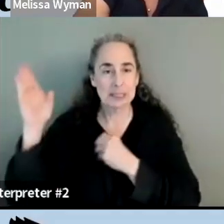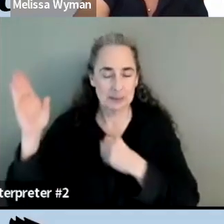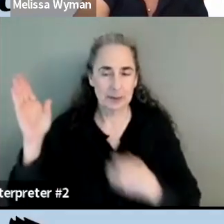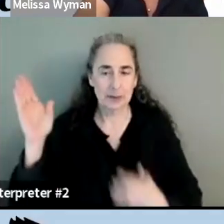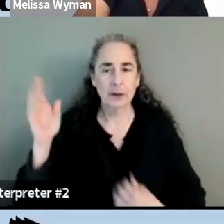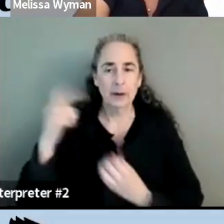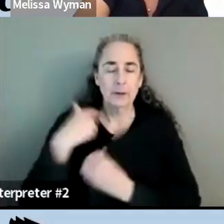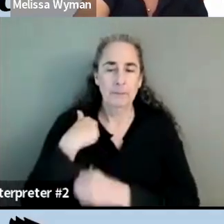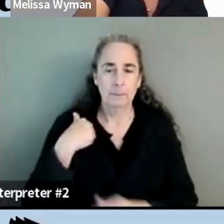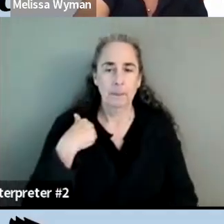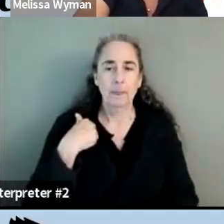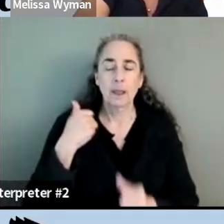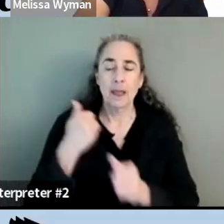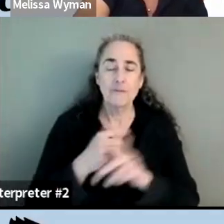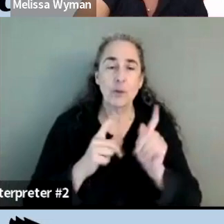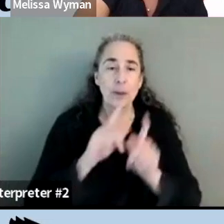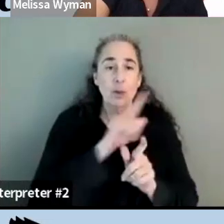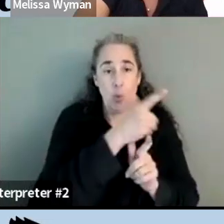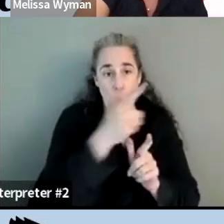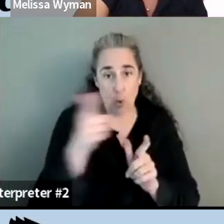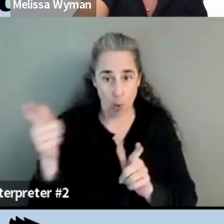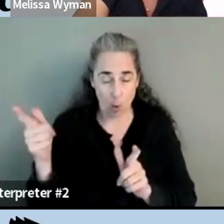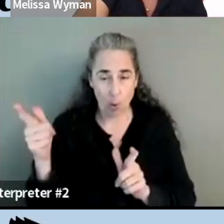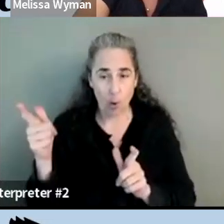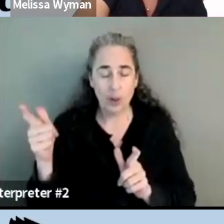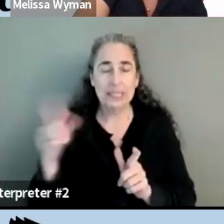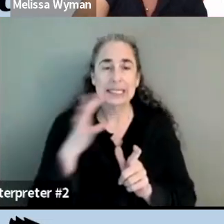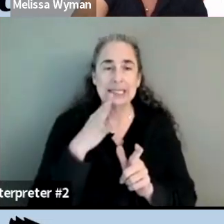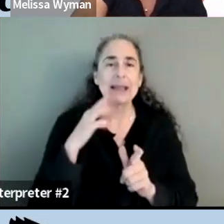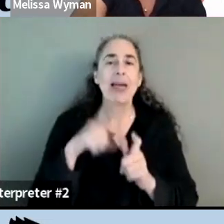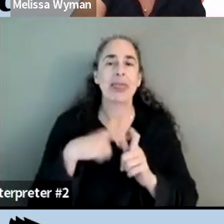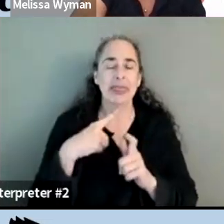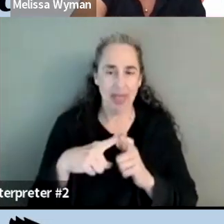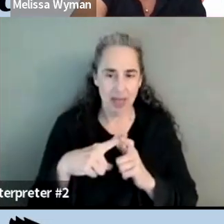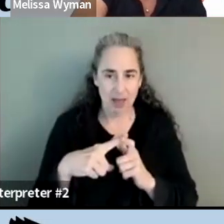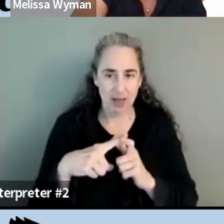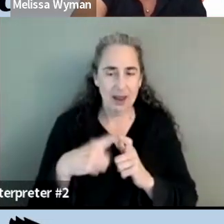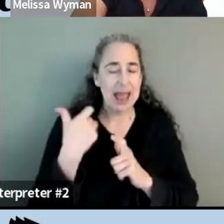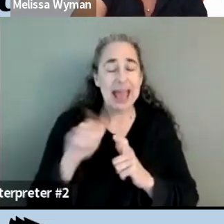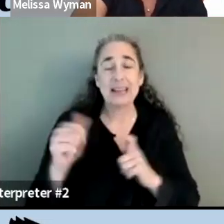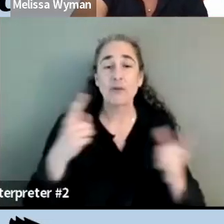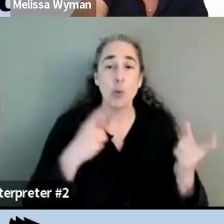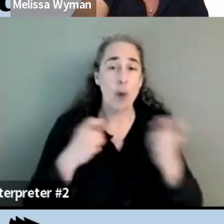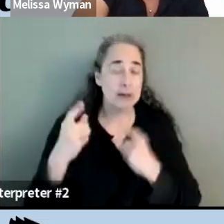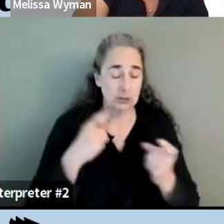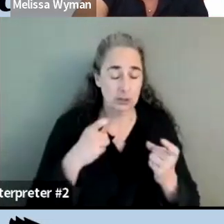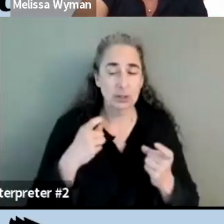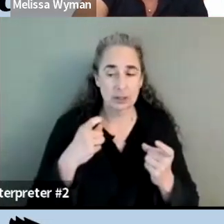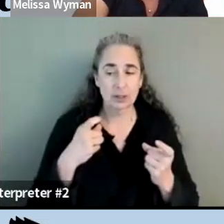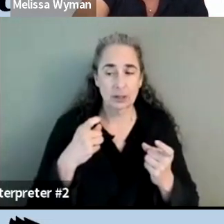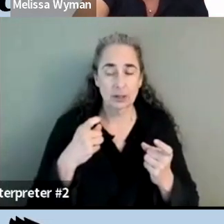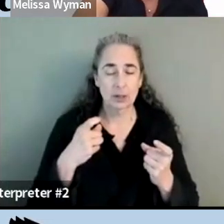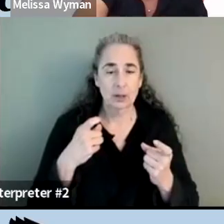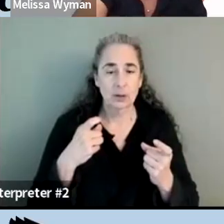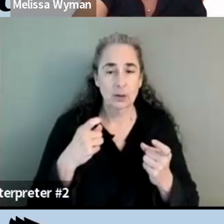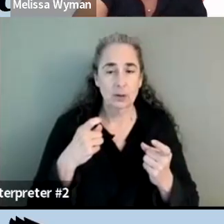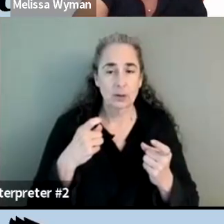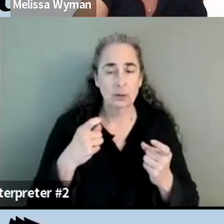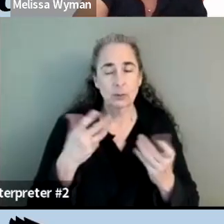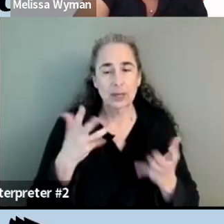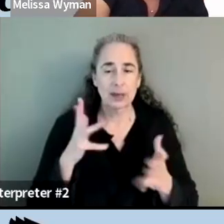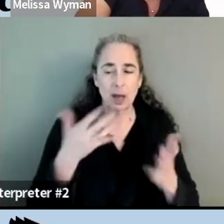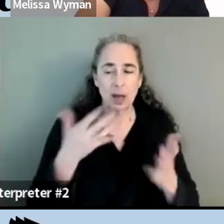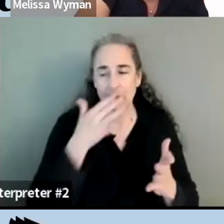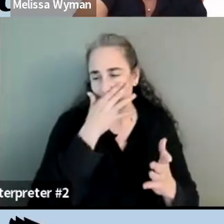I'm going to make sure that everybody goes and speaks, and then any of the questions we can kind